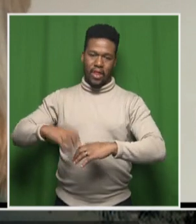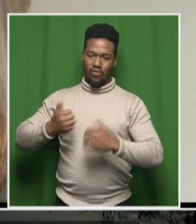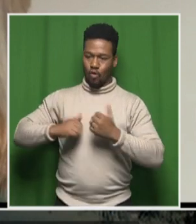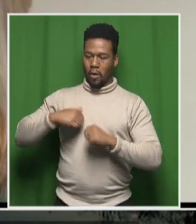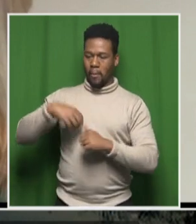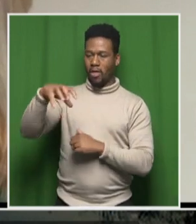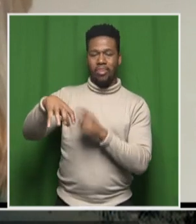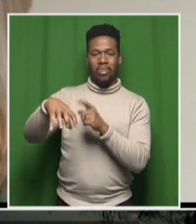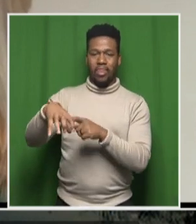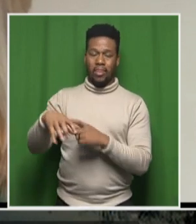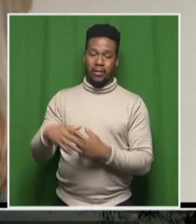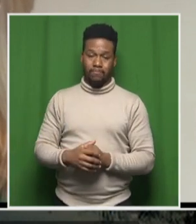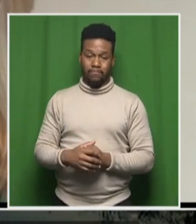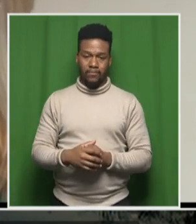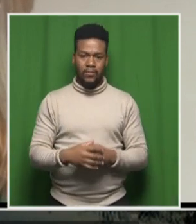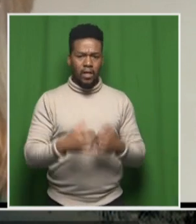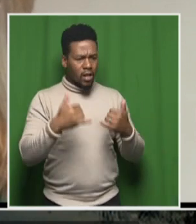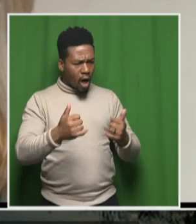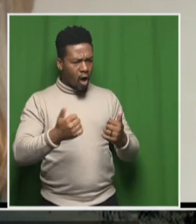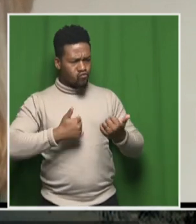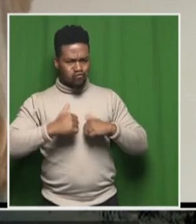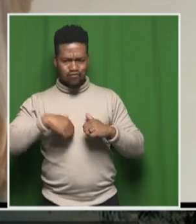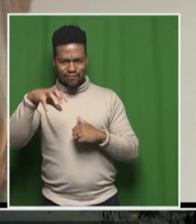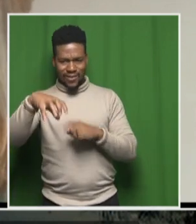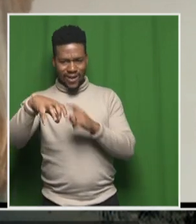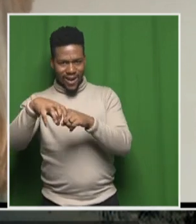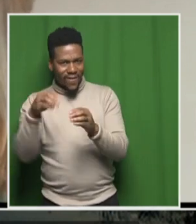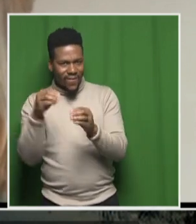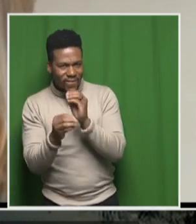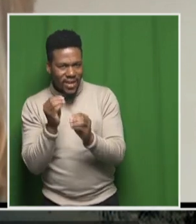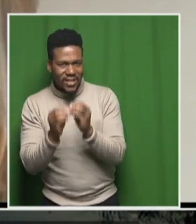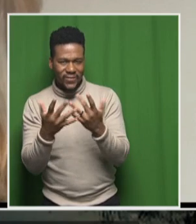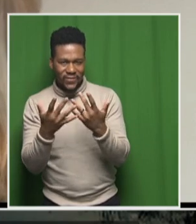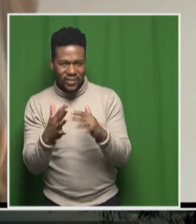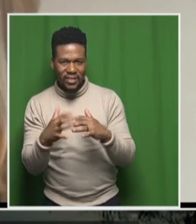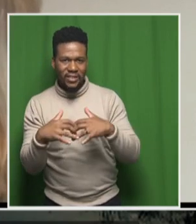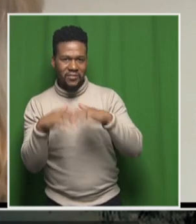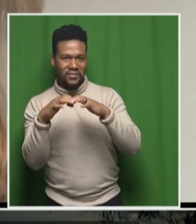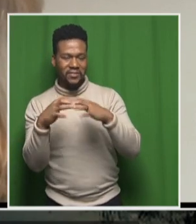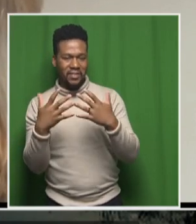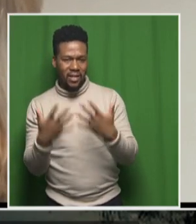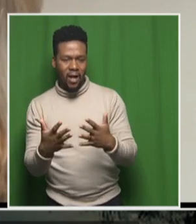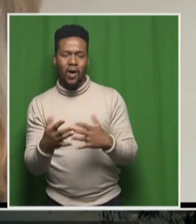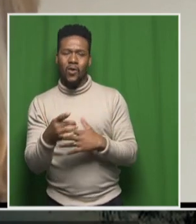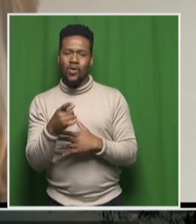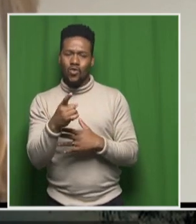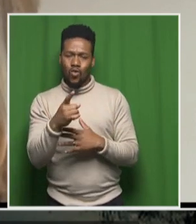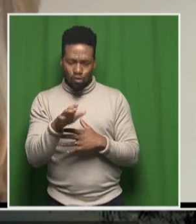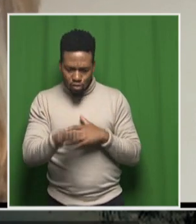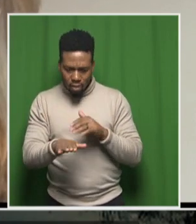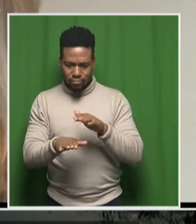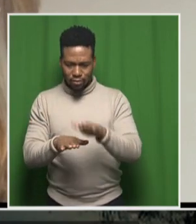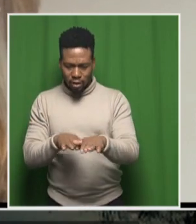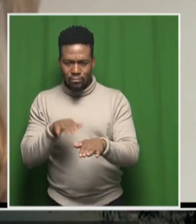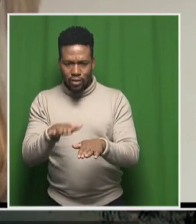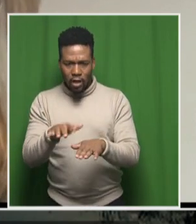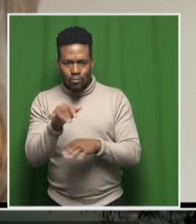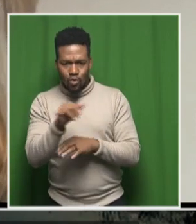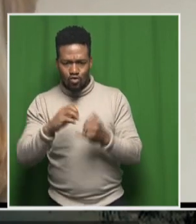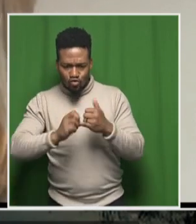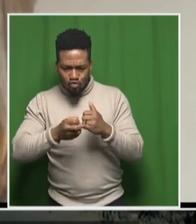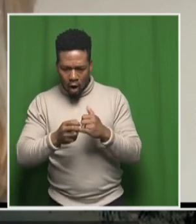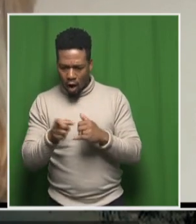track and ready to dazzle audiences with amazing productions, what steps were taken to sort of get the factory back